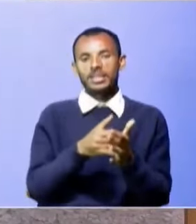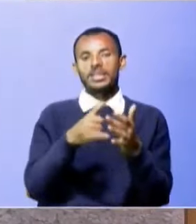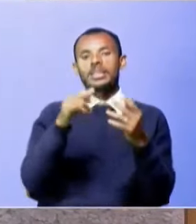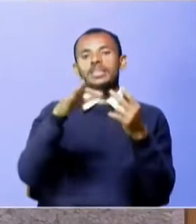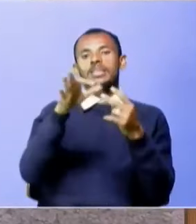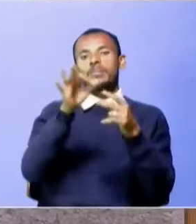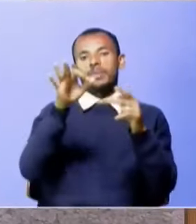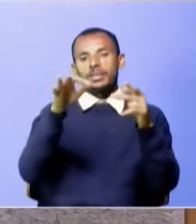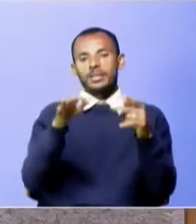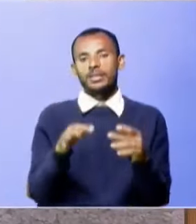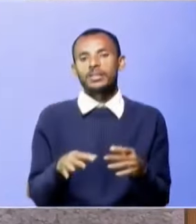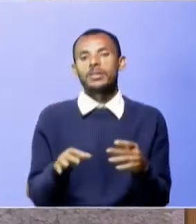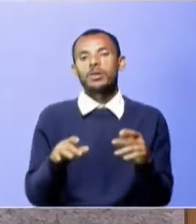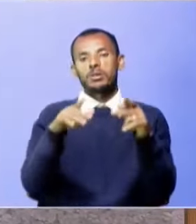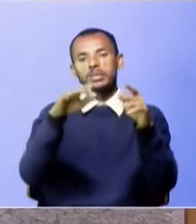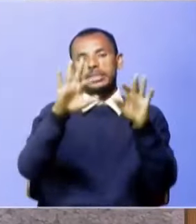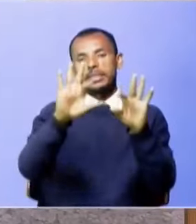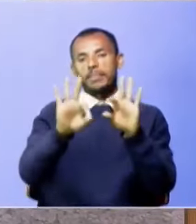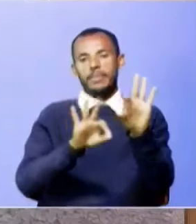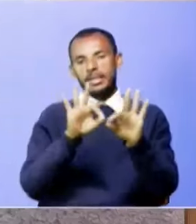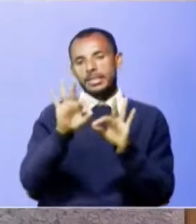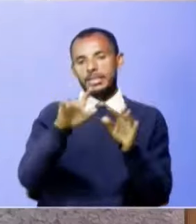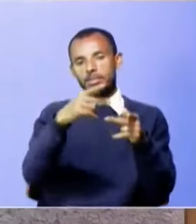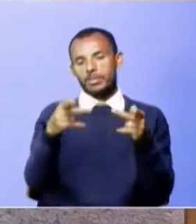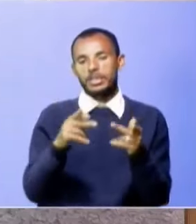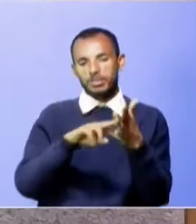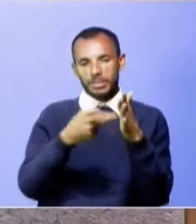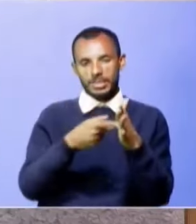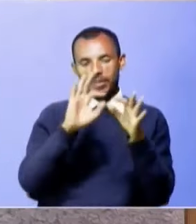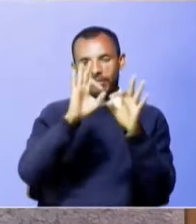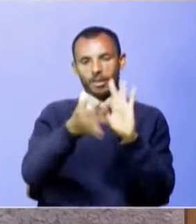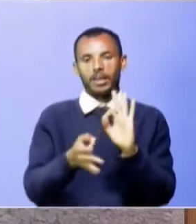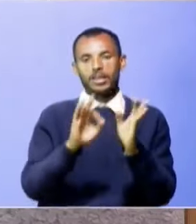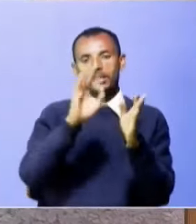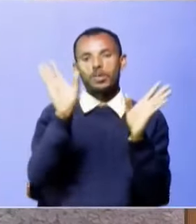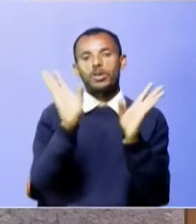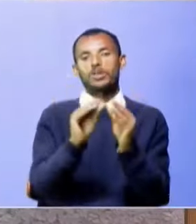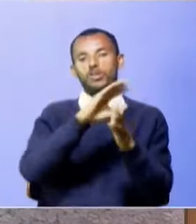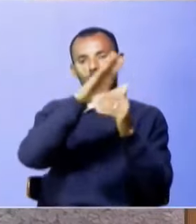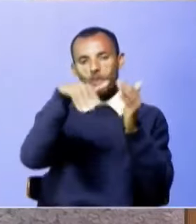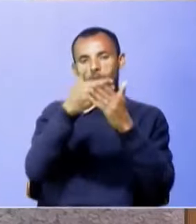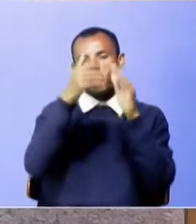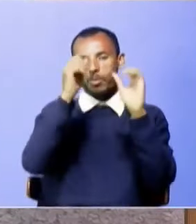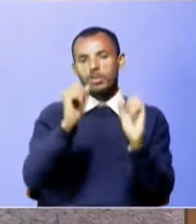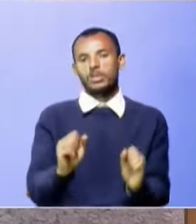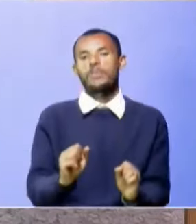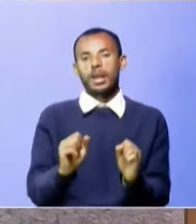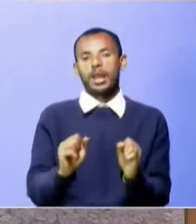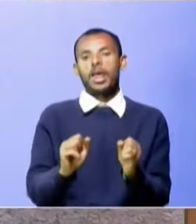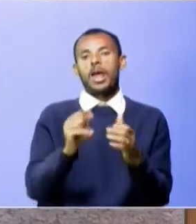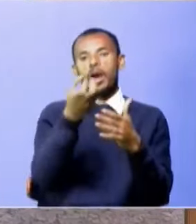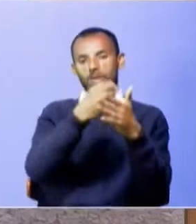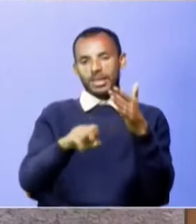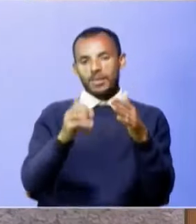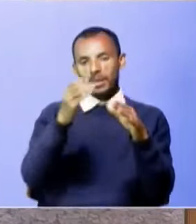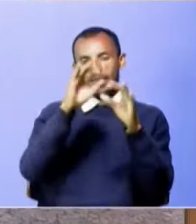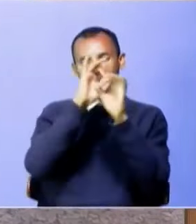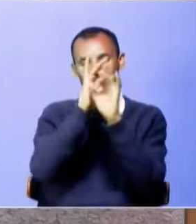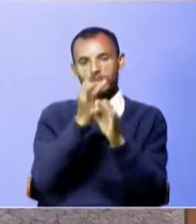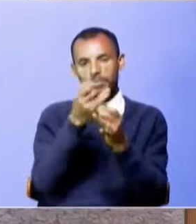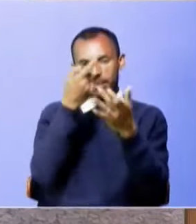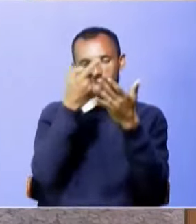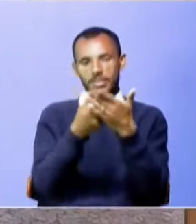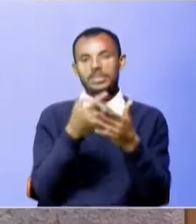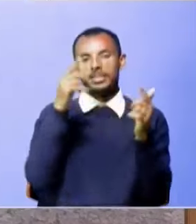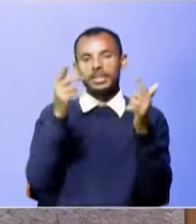sample space is defined as the collection of all possible outcomes in an experiment. Okay? So this is